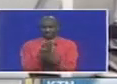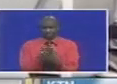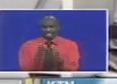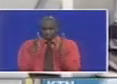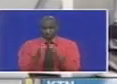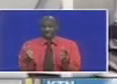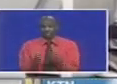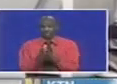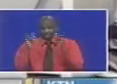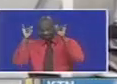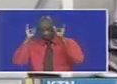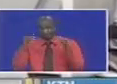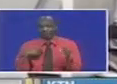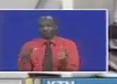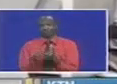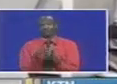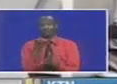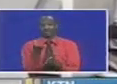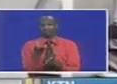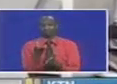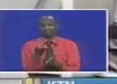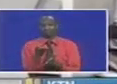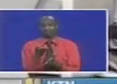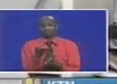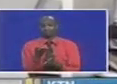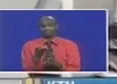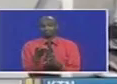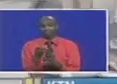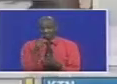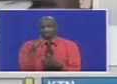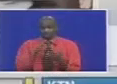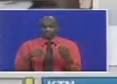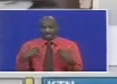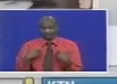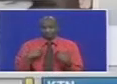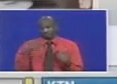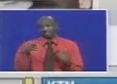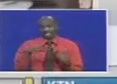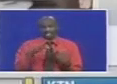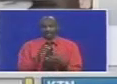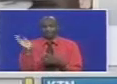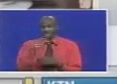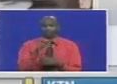and the livestock, because both of them now need that. And that's the latest from this part. Back to studio.